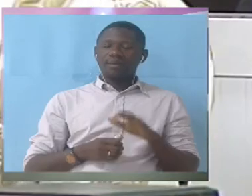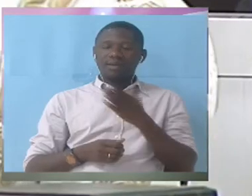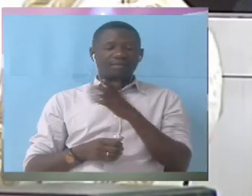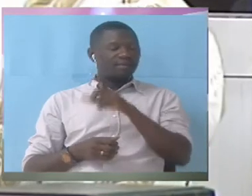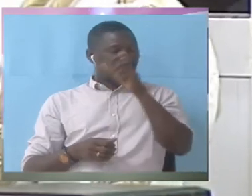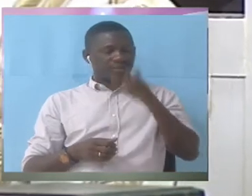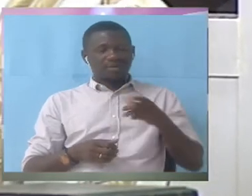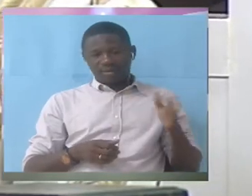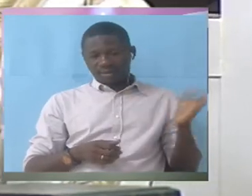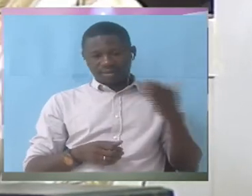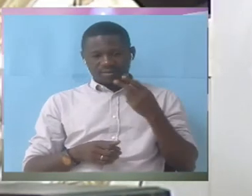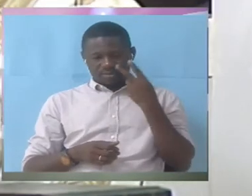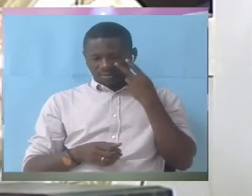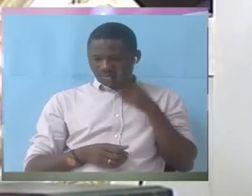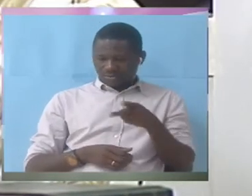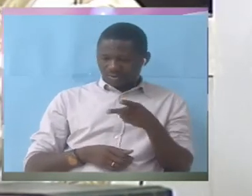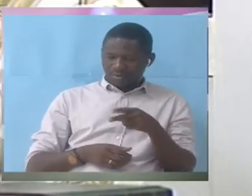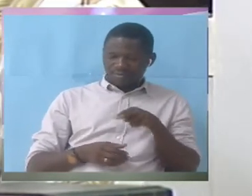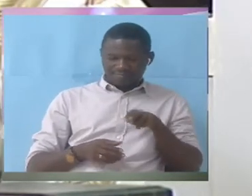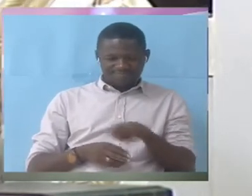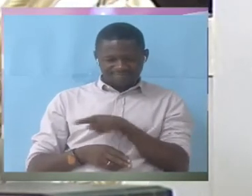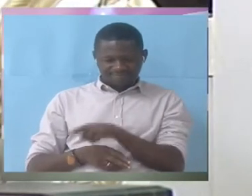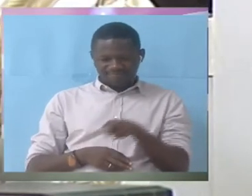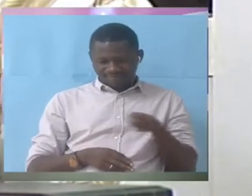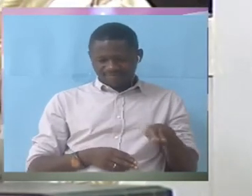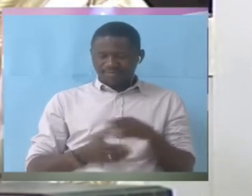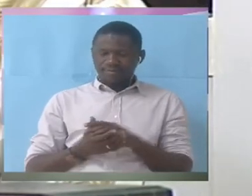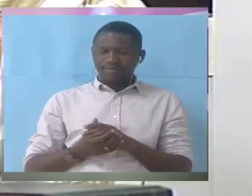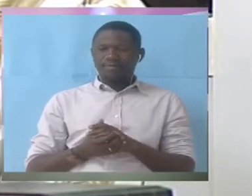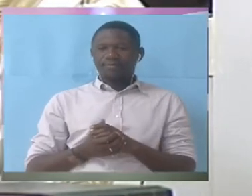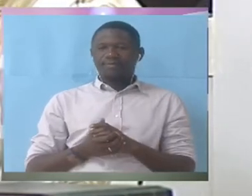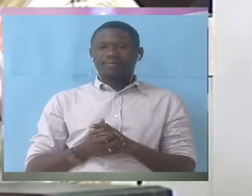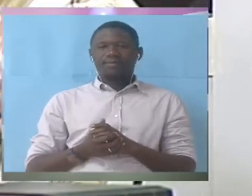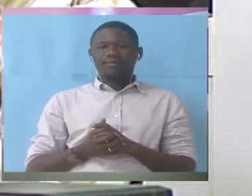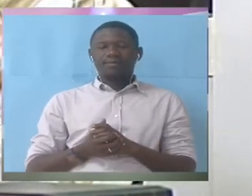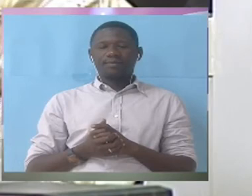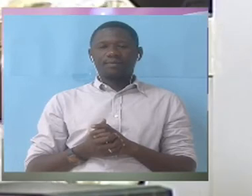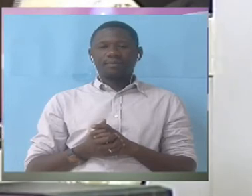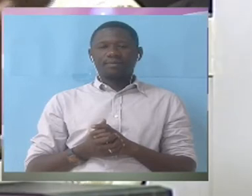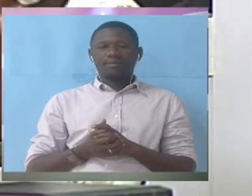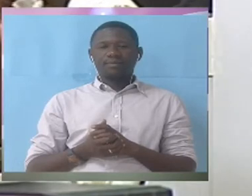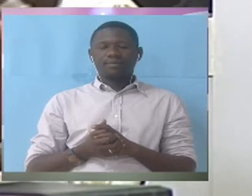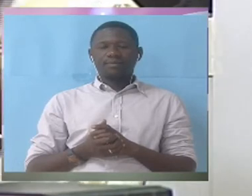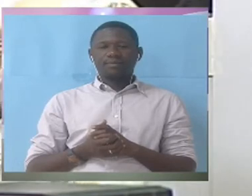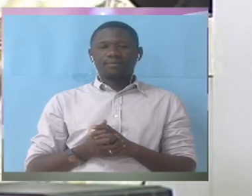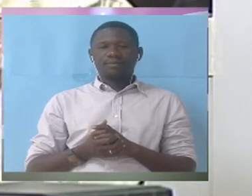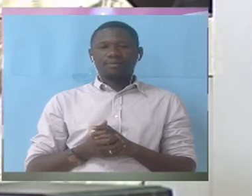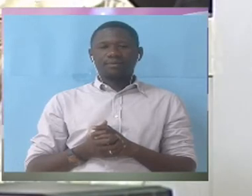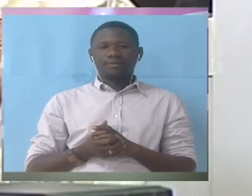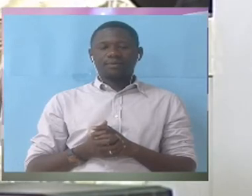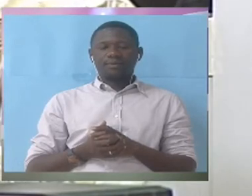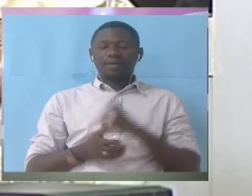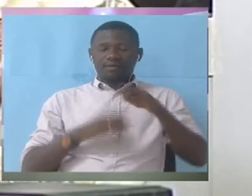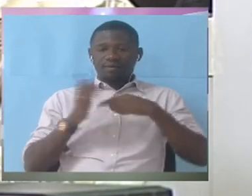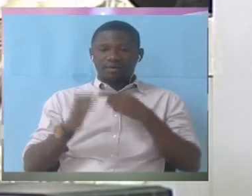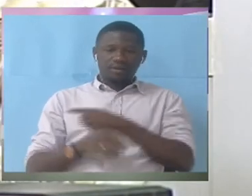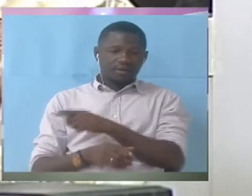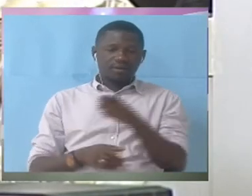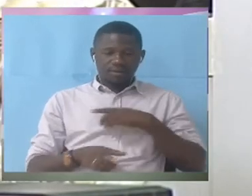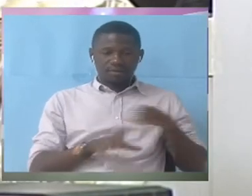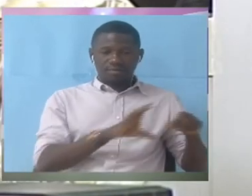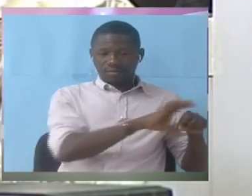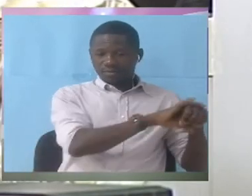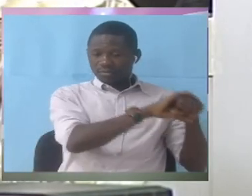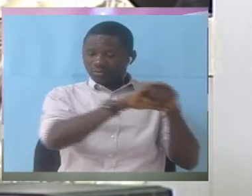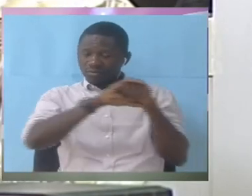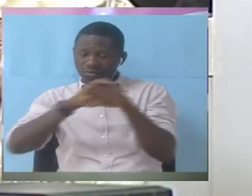watch. Ñepp ñew nak pour sétane ñu. Then they pulled Haidara out of his cell. Ci len dal di